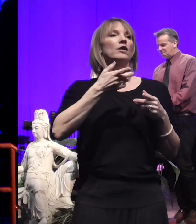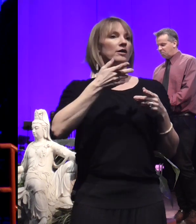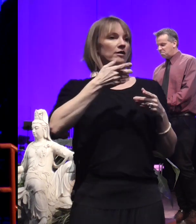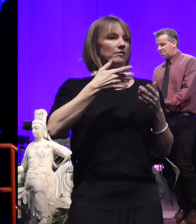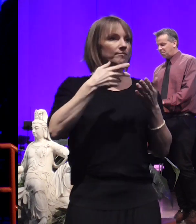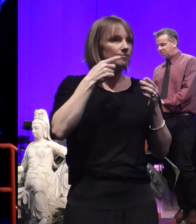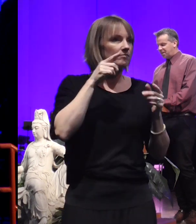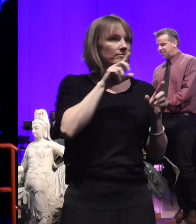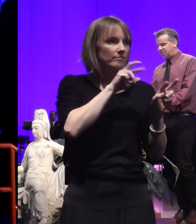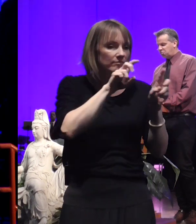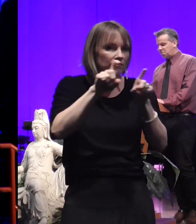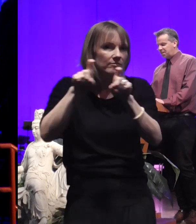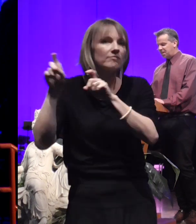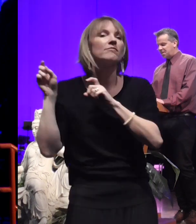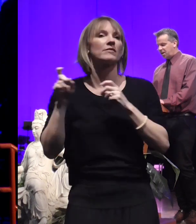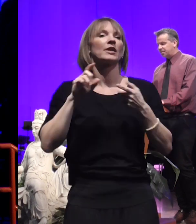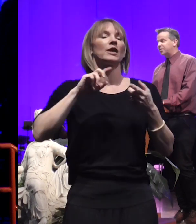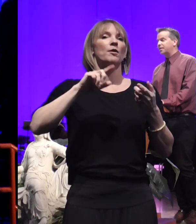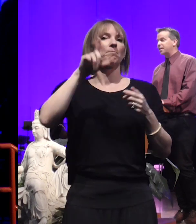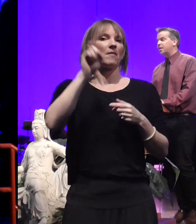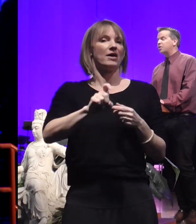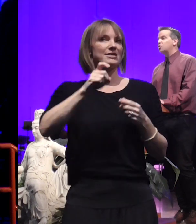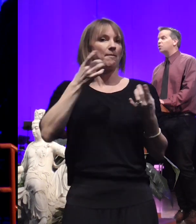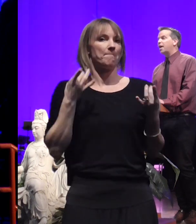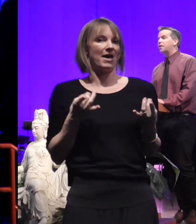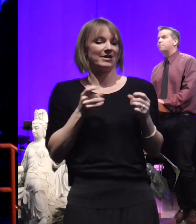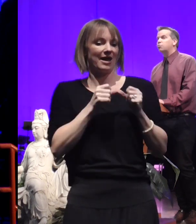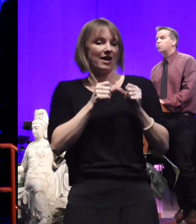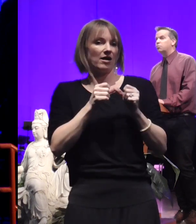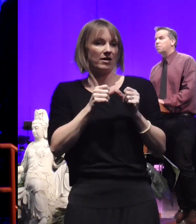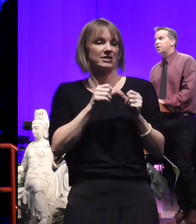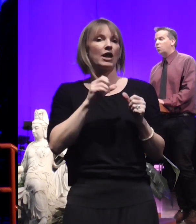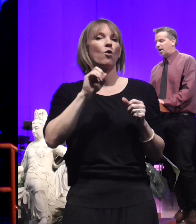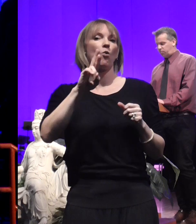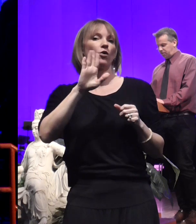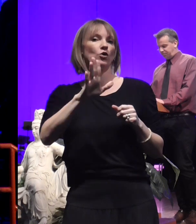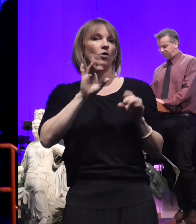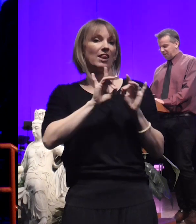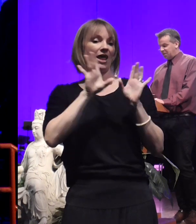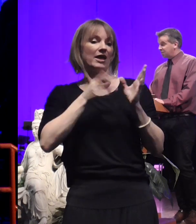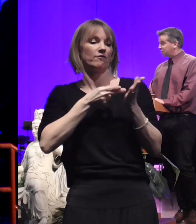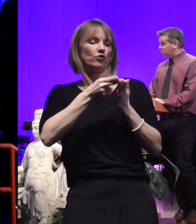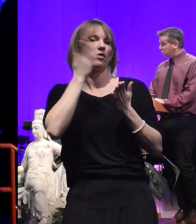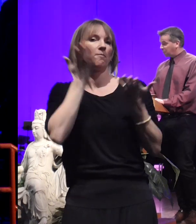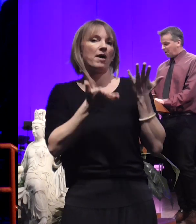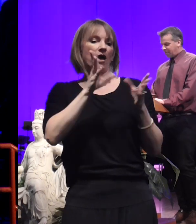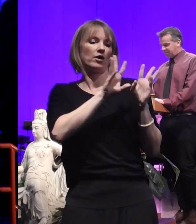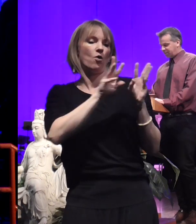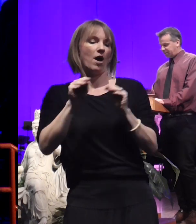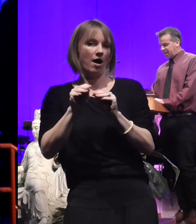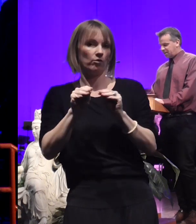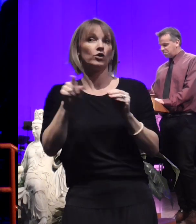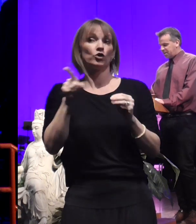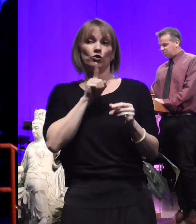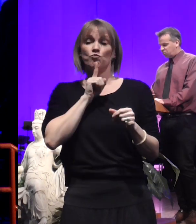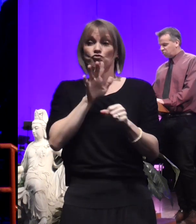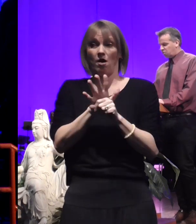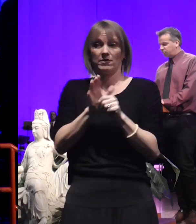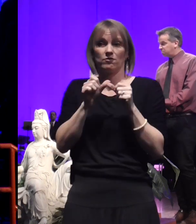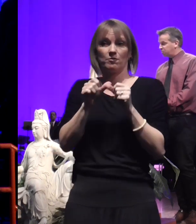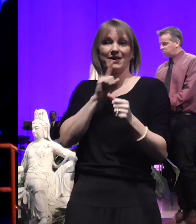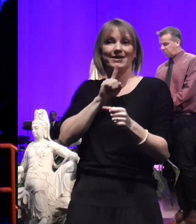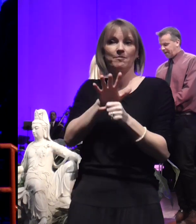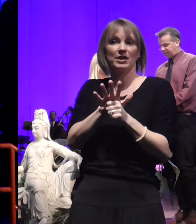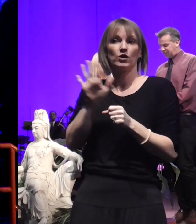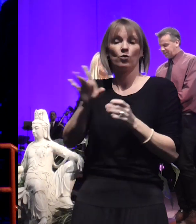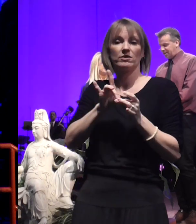material. But remember that unless you meditate constantly, your light of truth may go out." Do you promise to stay committed to your